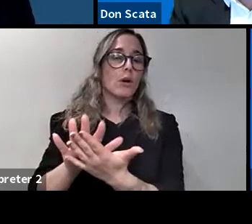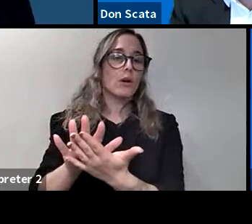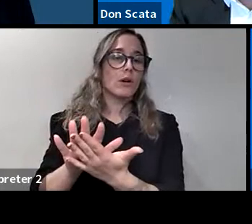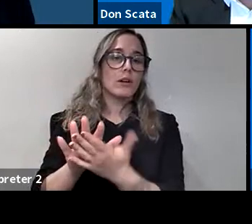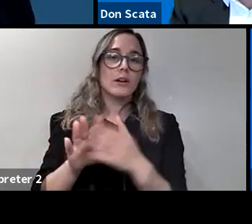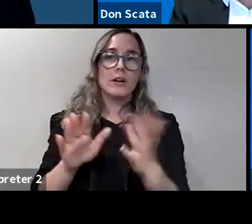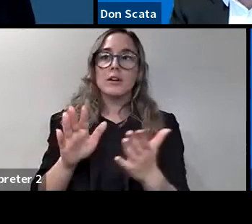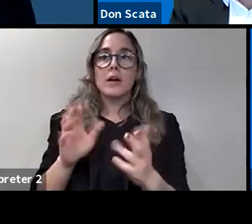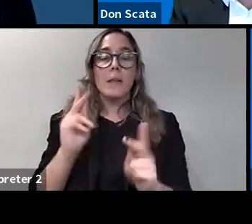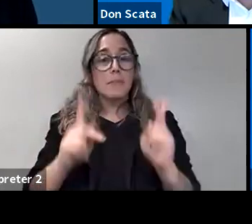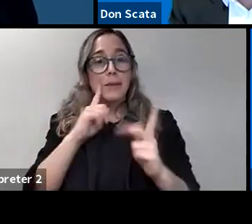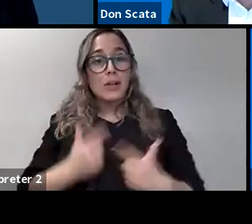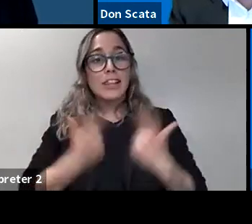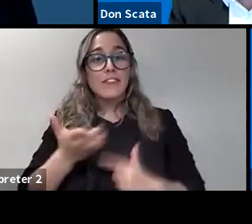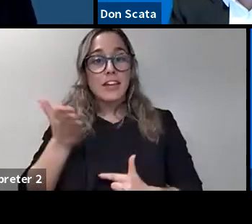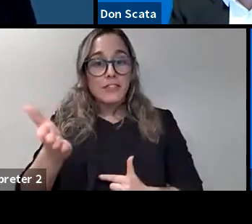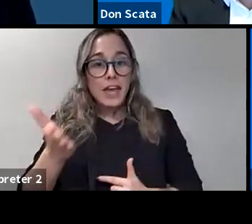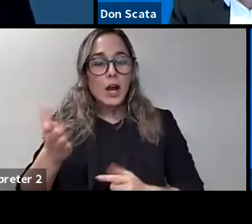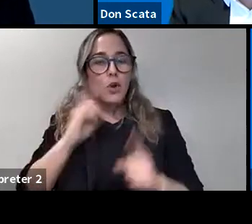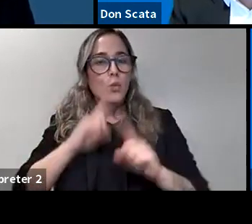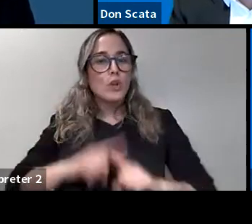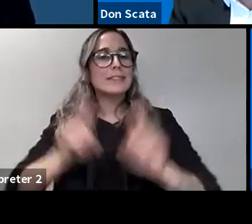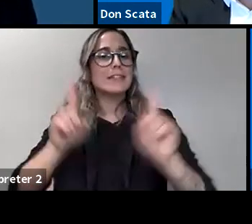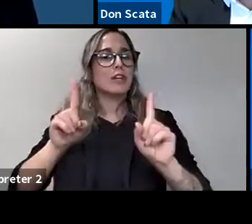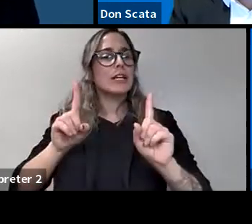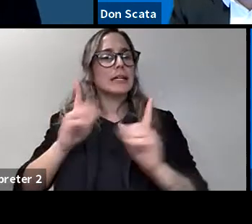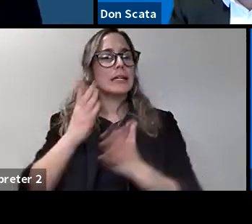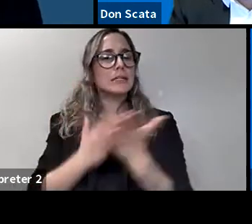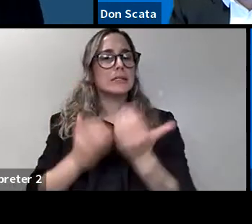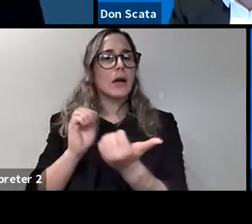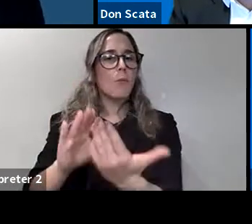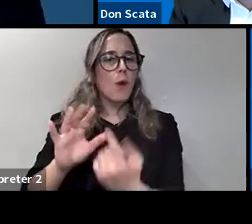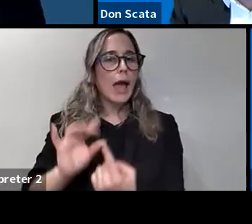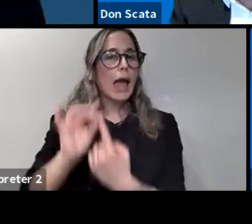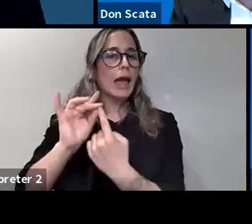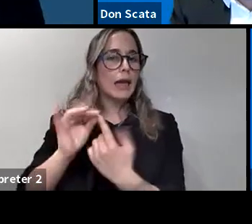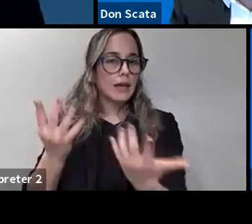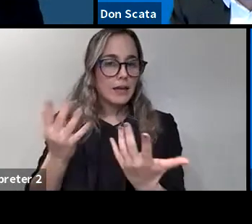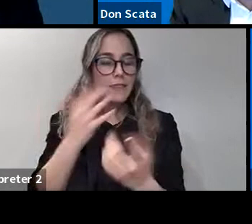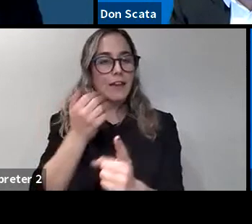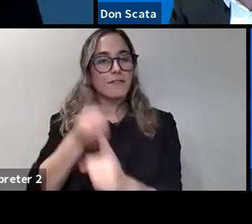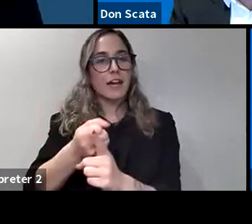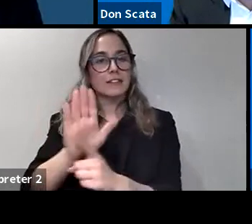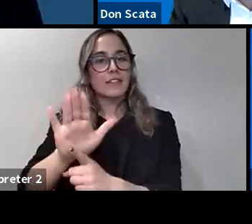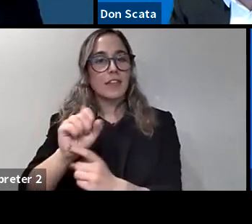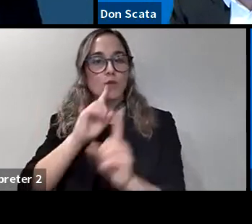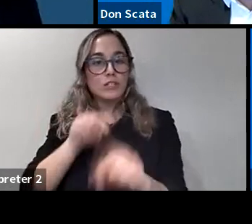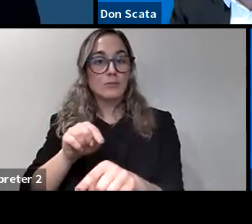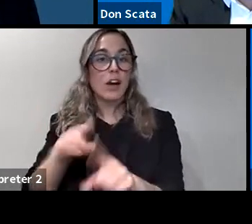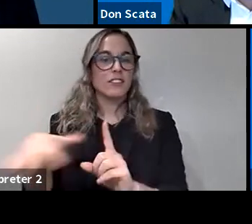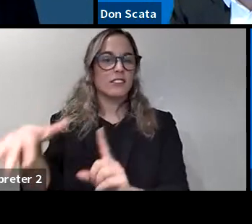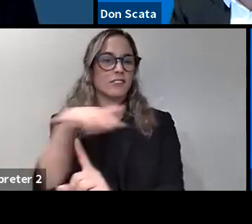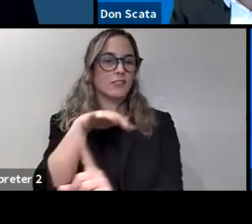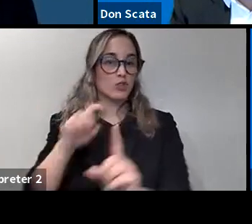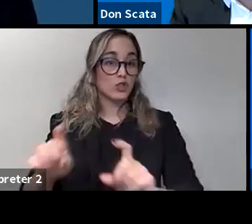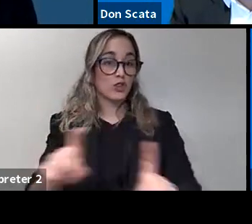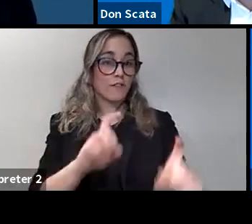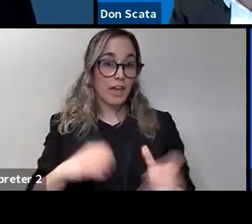the people living there were different in some way that affected their response to the survey.